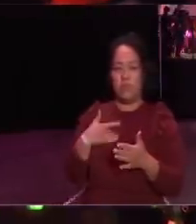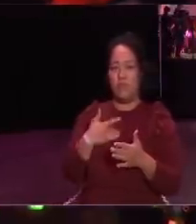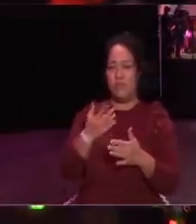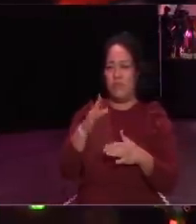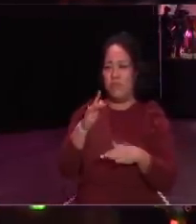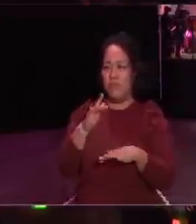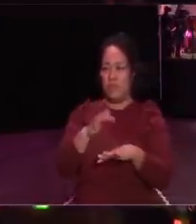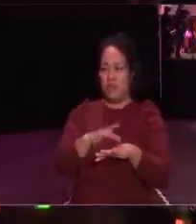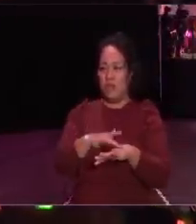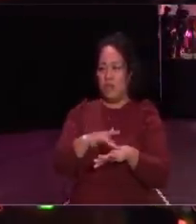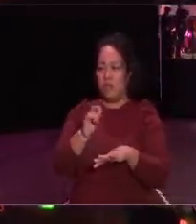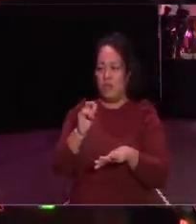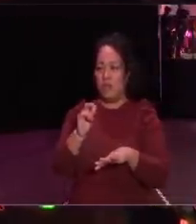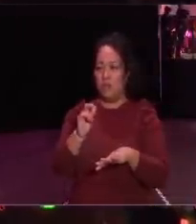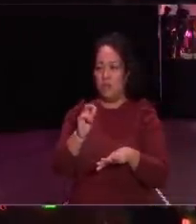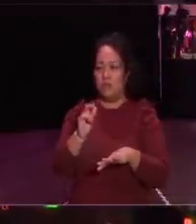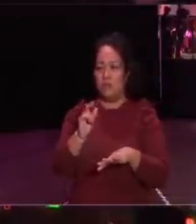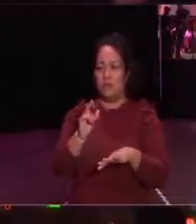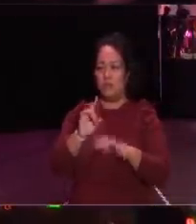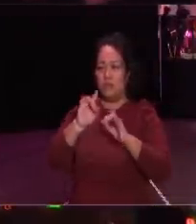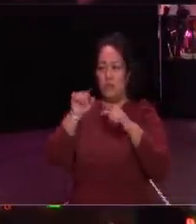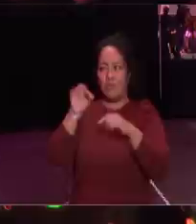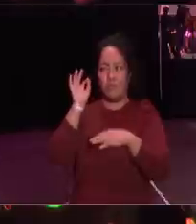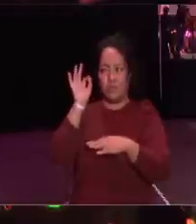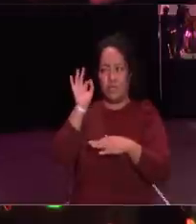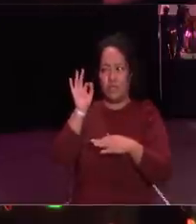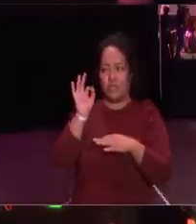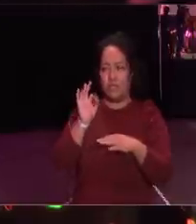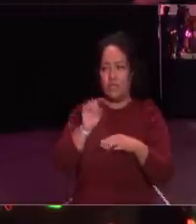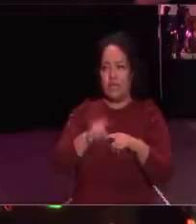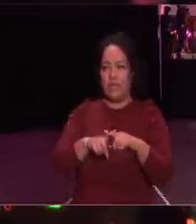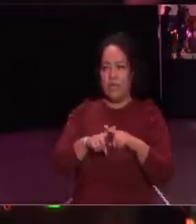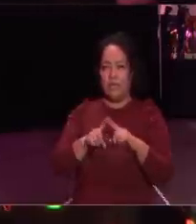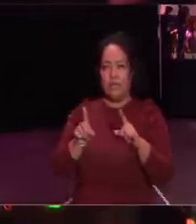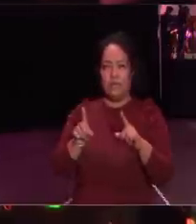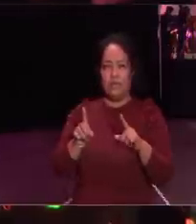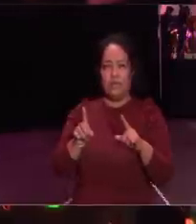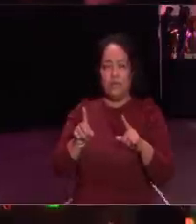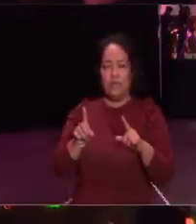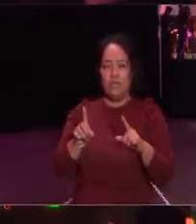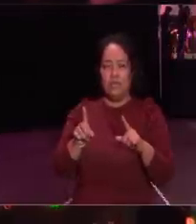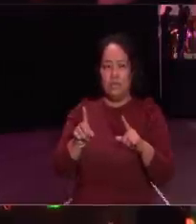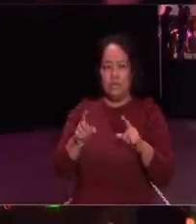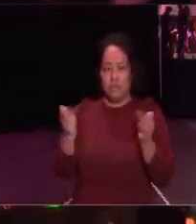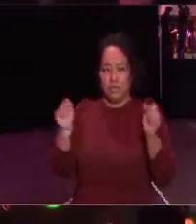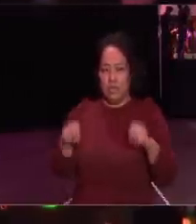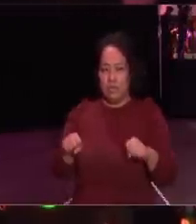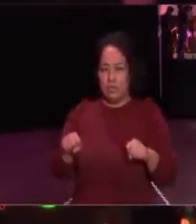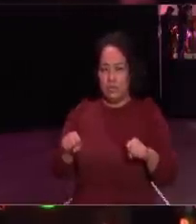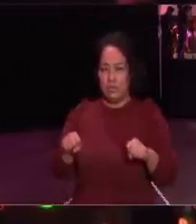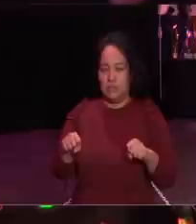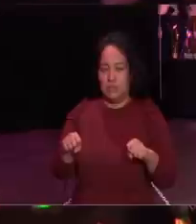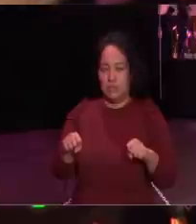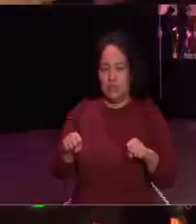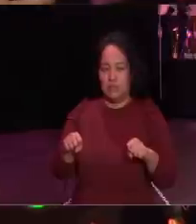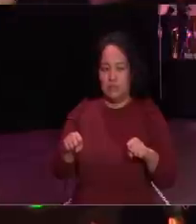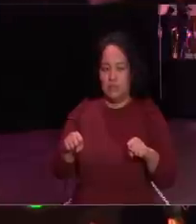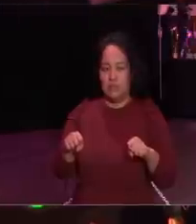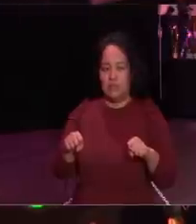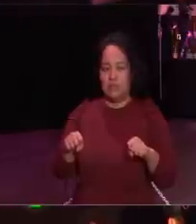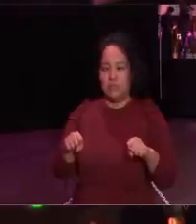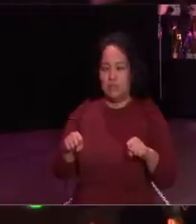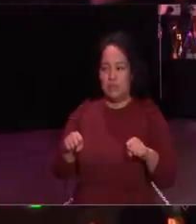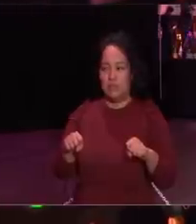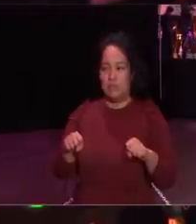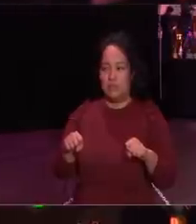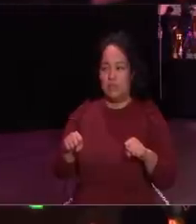ir a predicar, pero. Of going to preach, but. Pero si es posible. But if it's possible. Saca esta copa